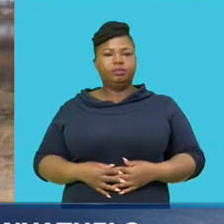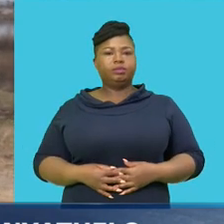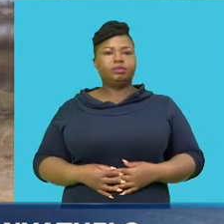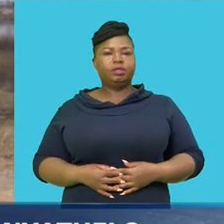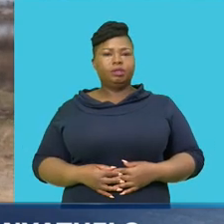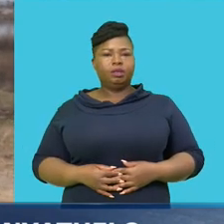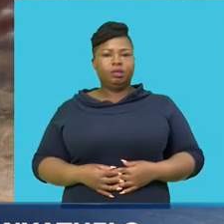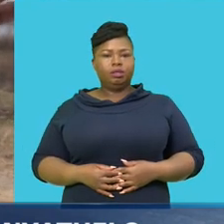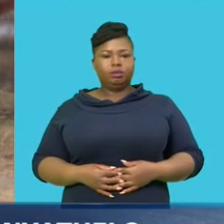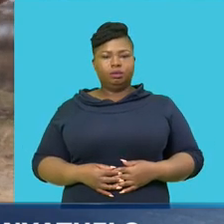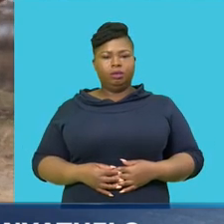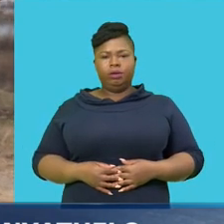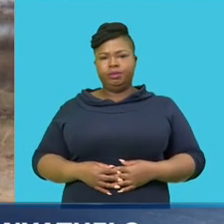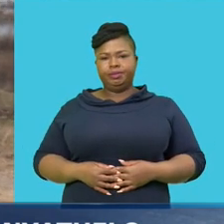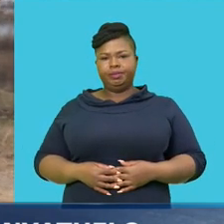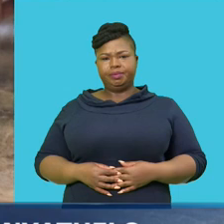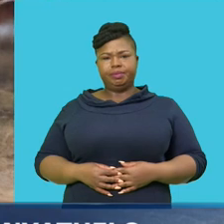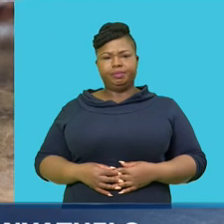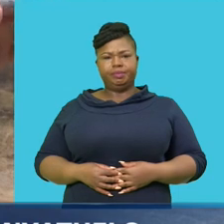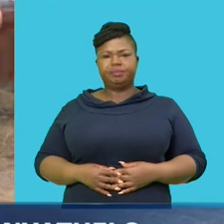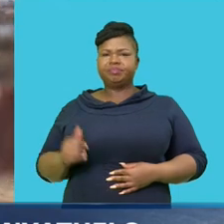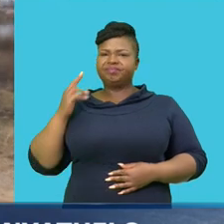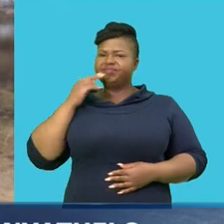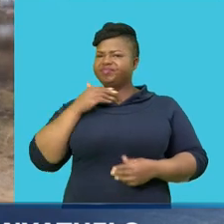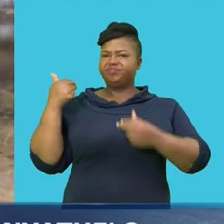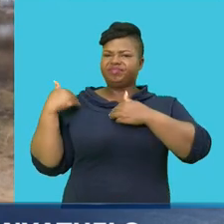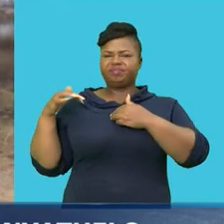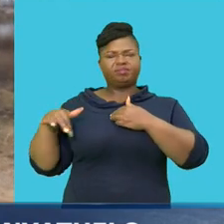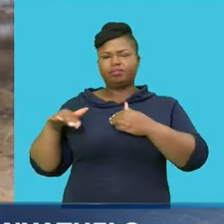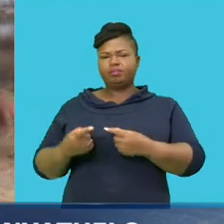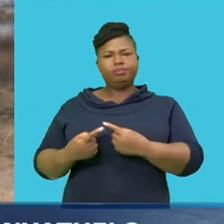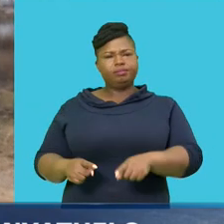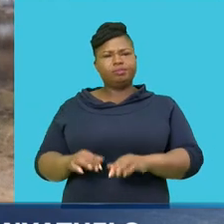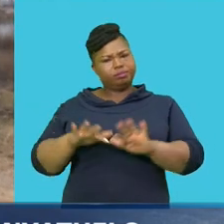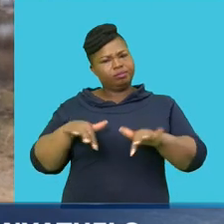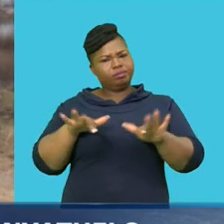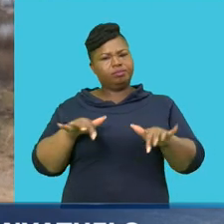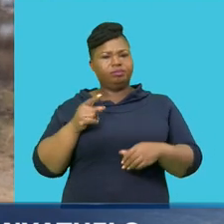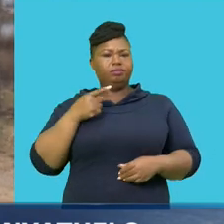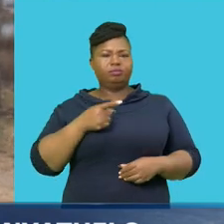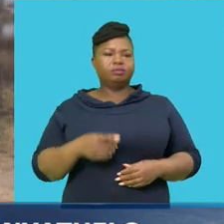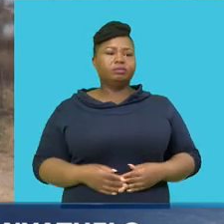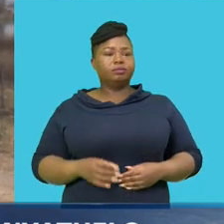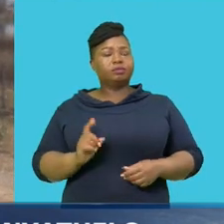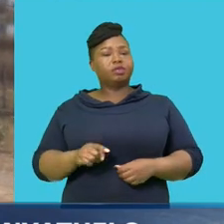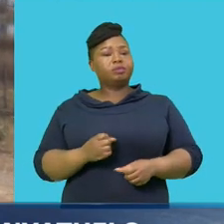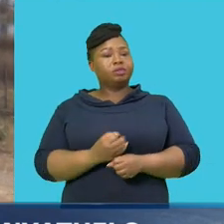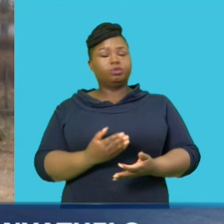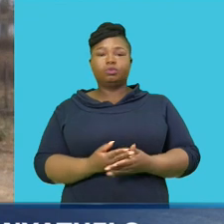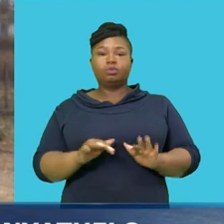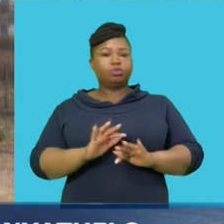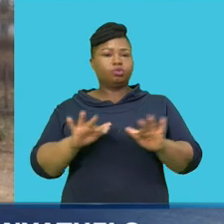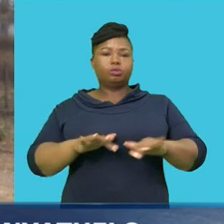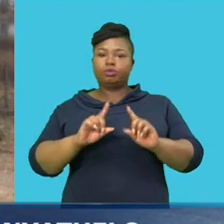them. They don't swim in a nice and safe place, you see. So all they do is come here. So they must make sure that no one swims